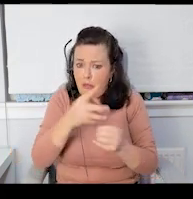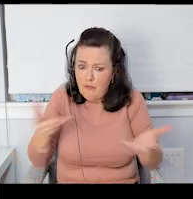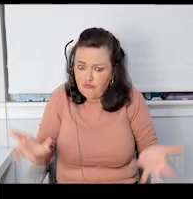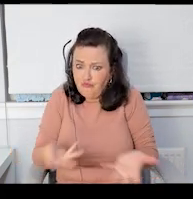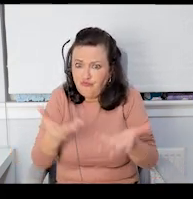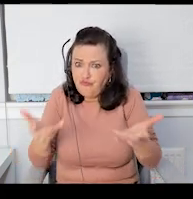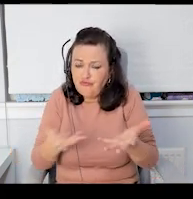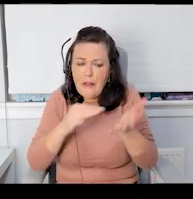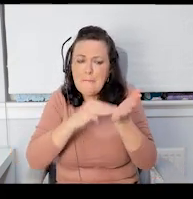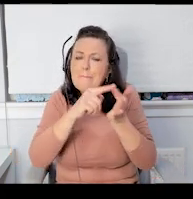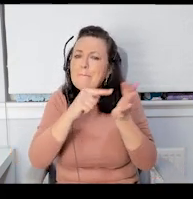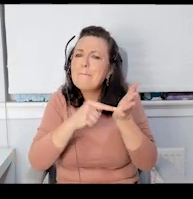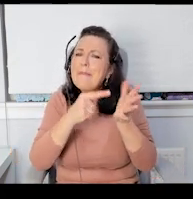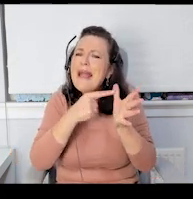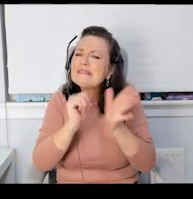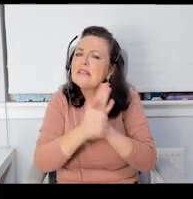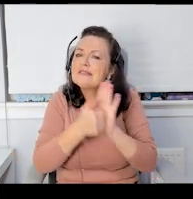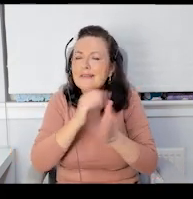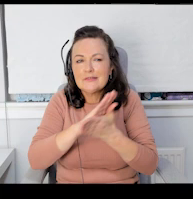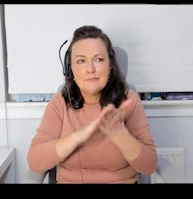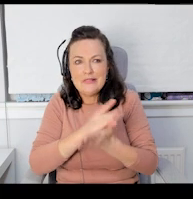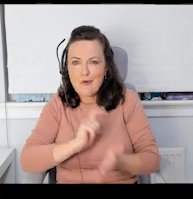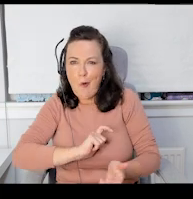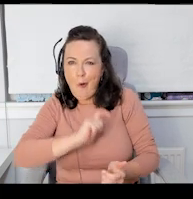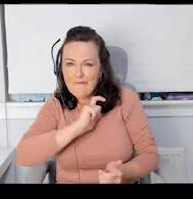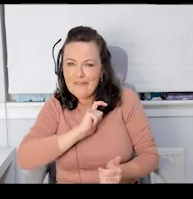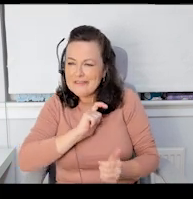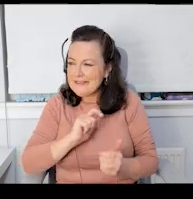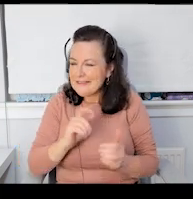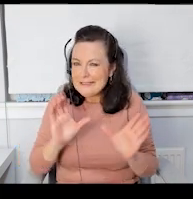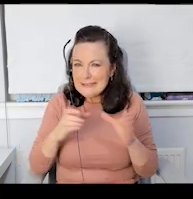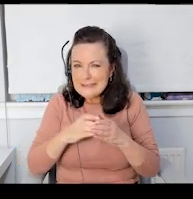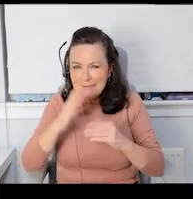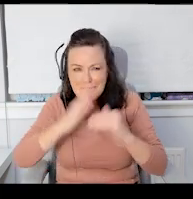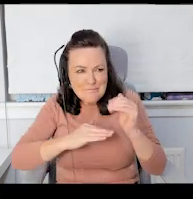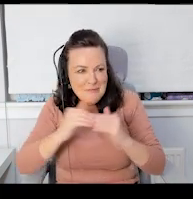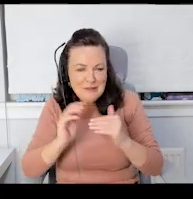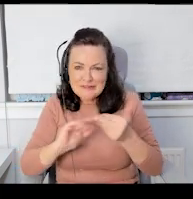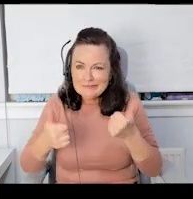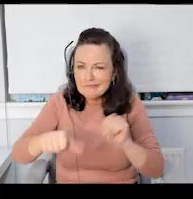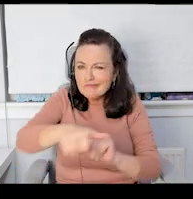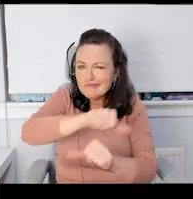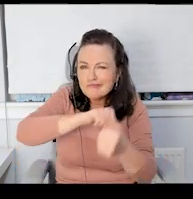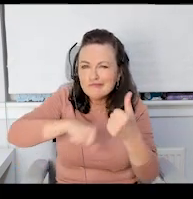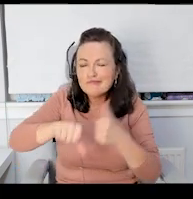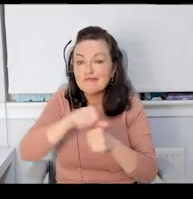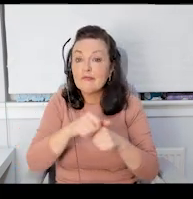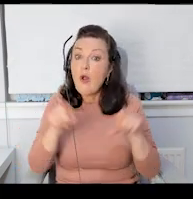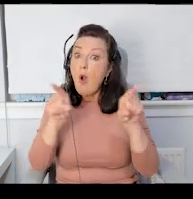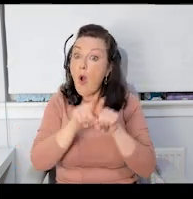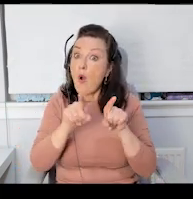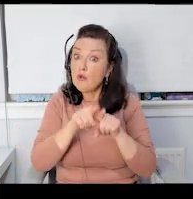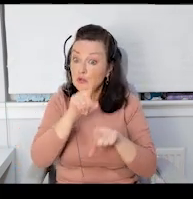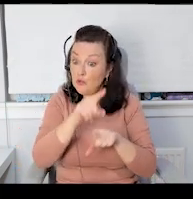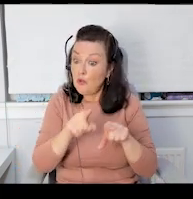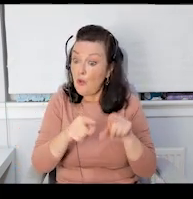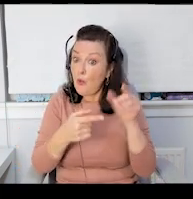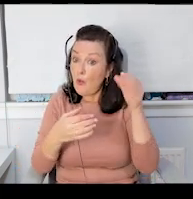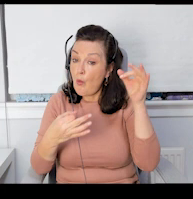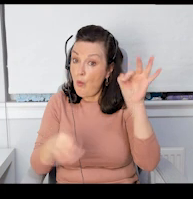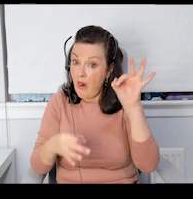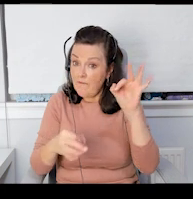team working, and problem solving. And completion of the FA leads to a nationally recognised qualification at the SCQF level